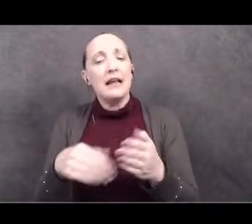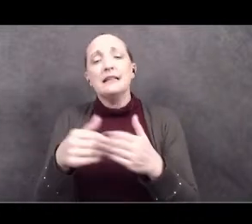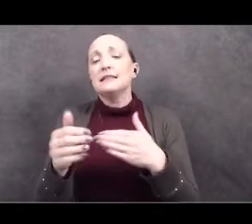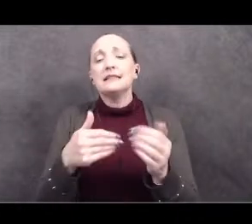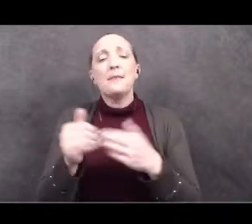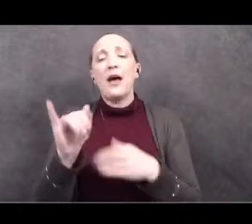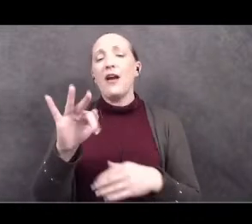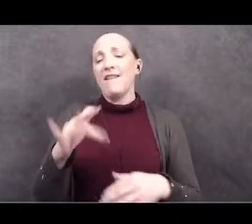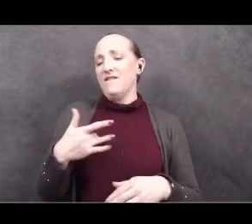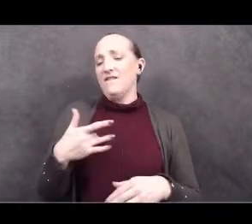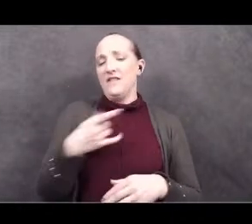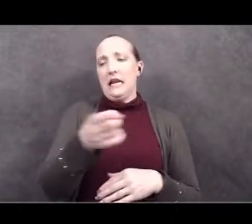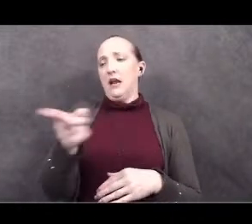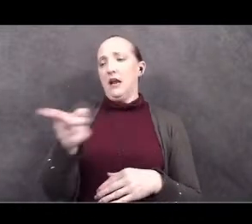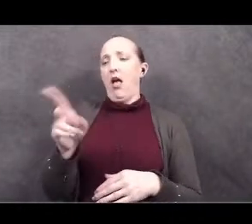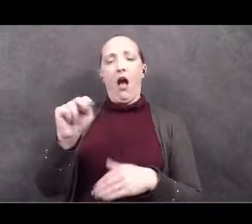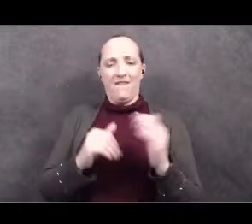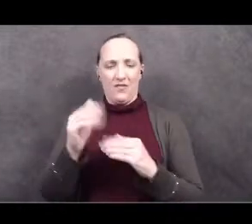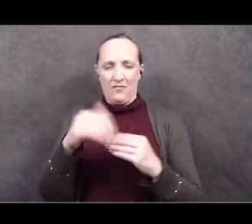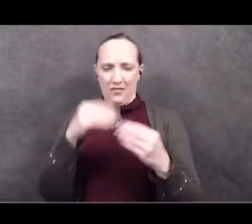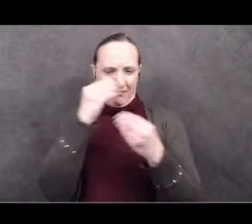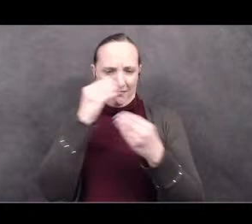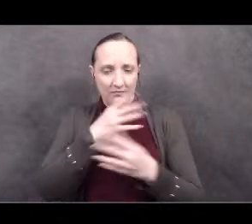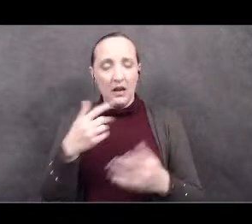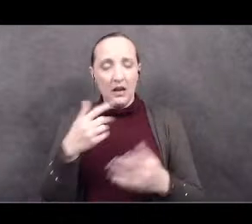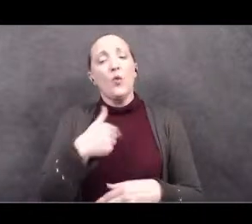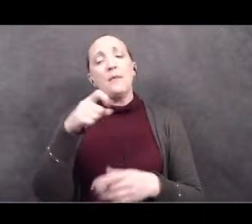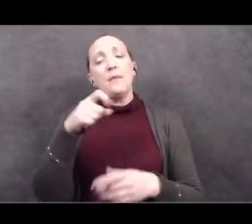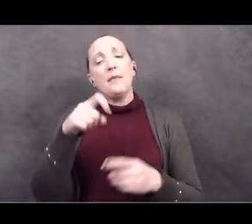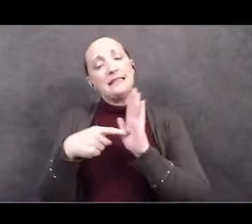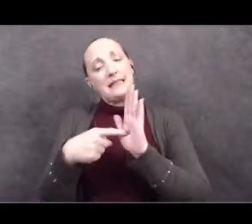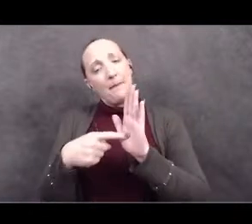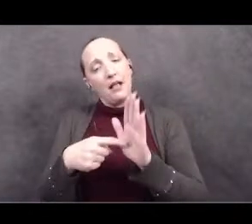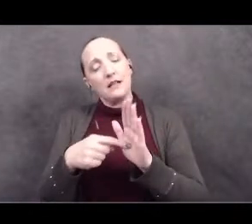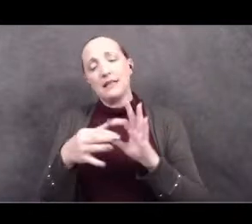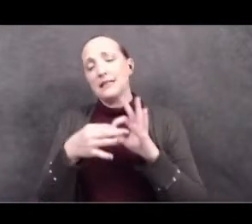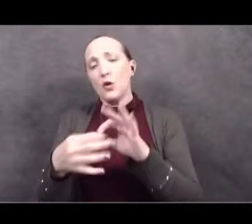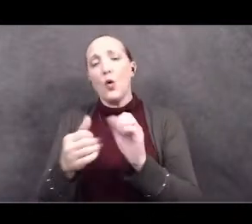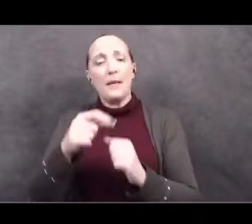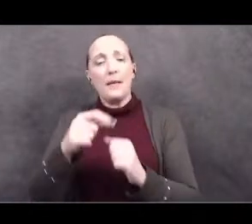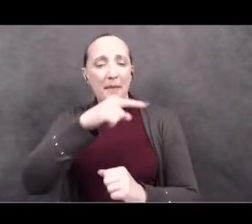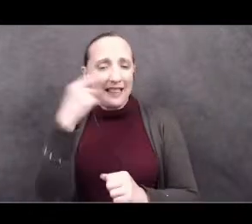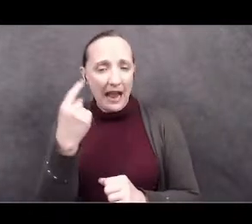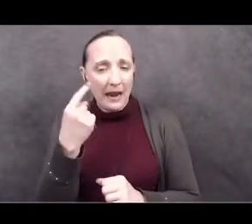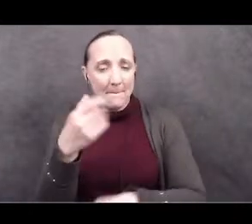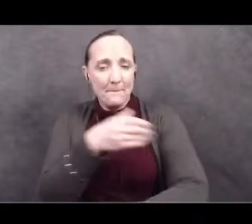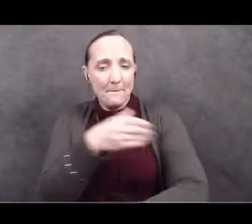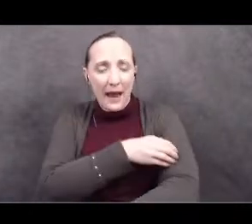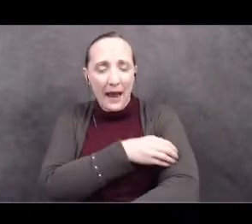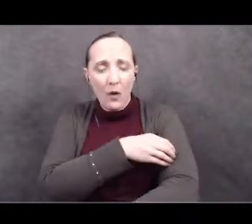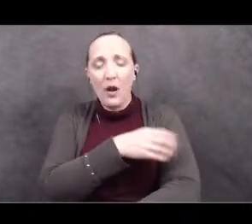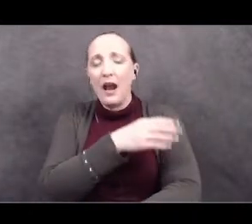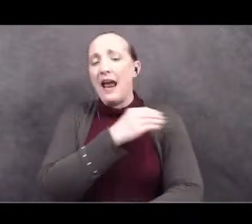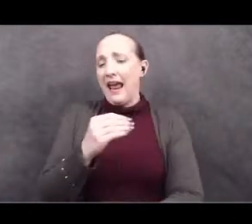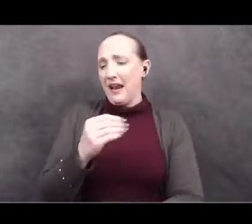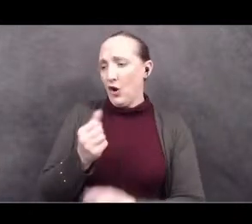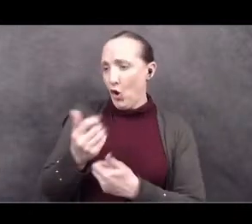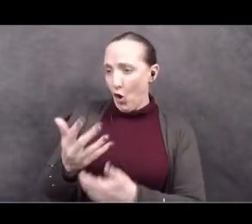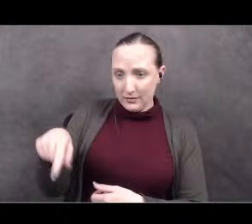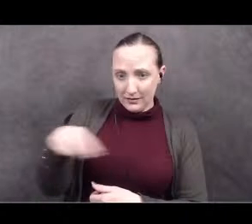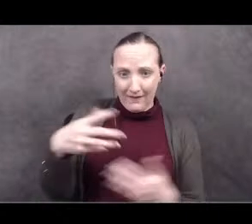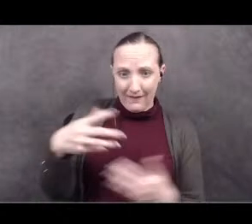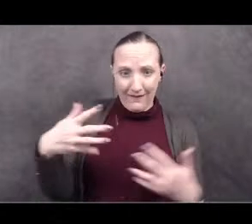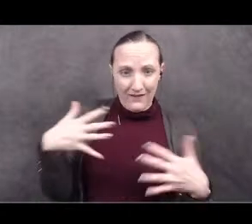we must ask why symbols associated with black power and INF franchisement cause such fear that we consider abandoning our